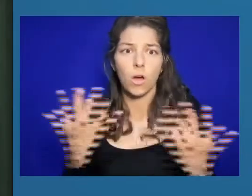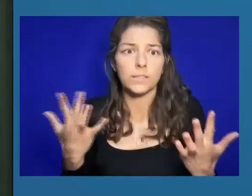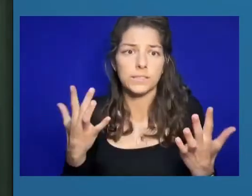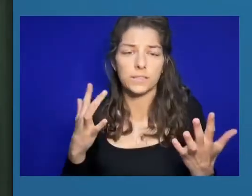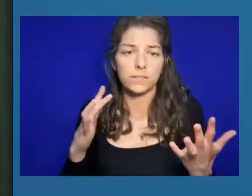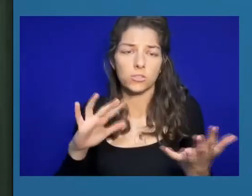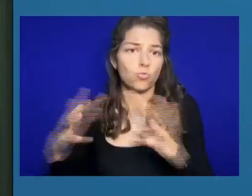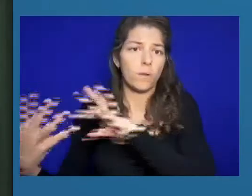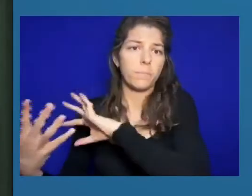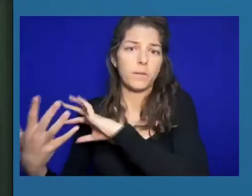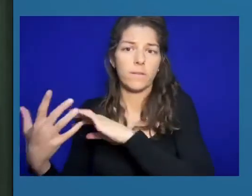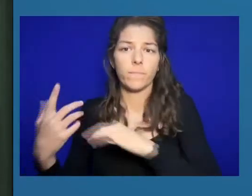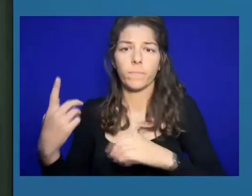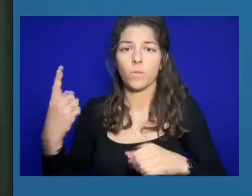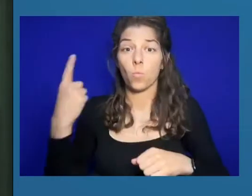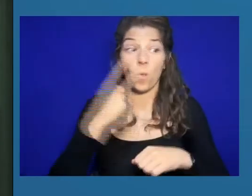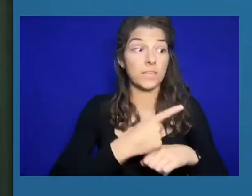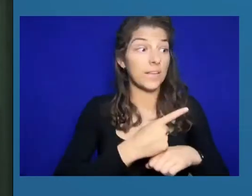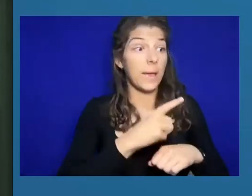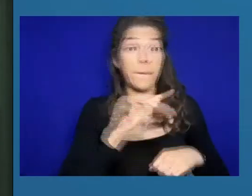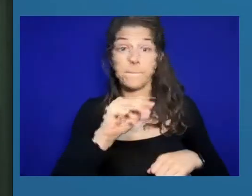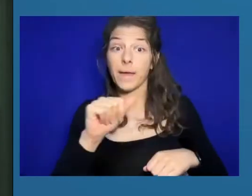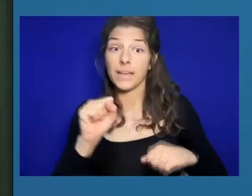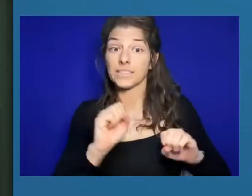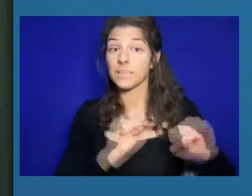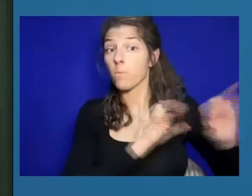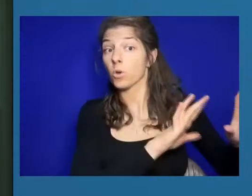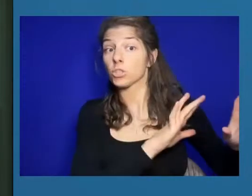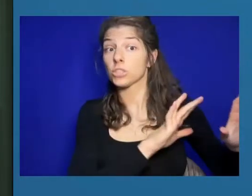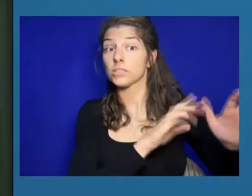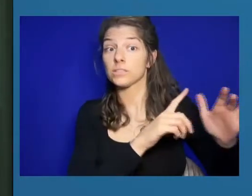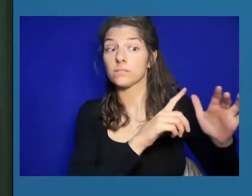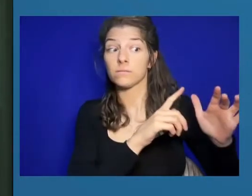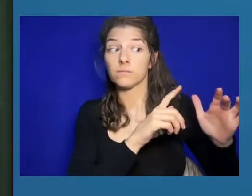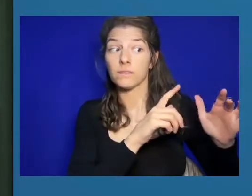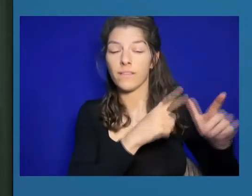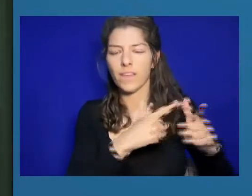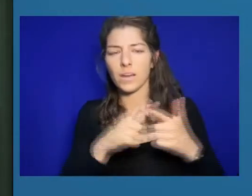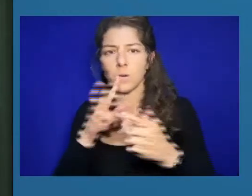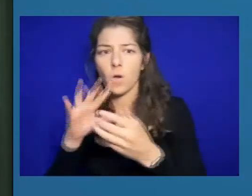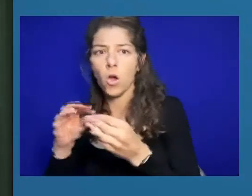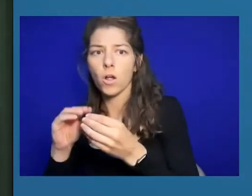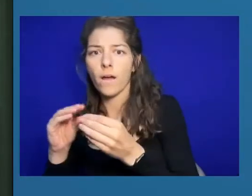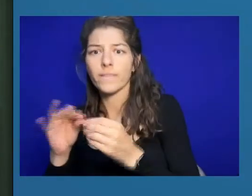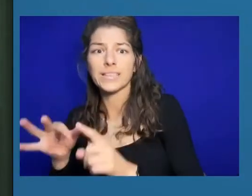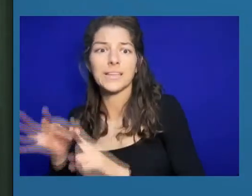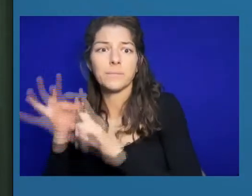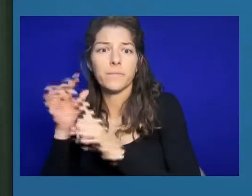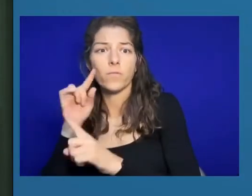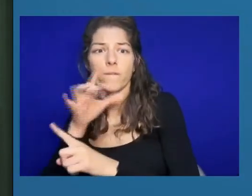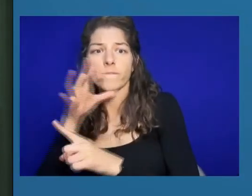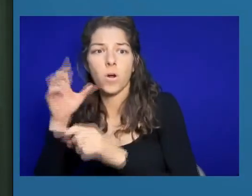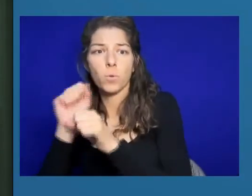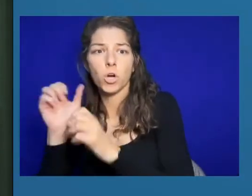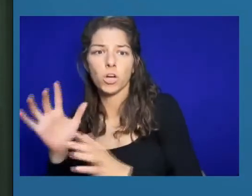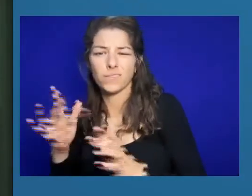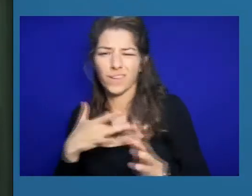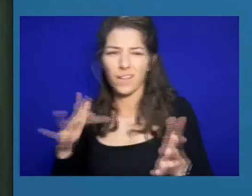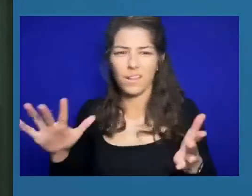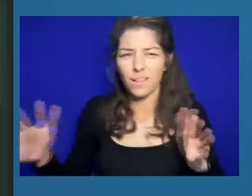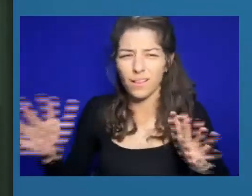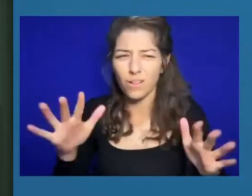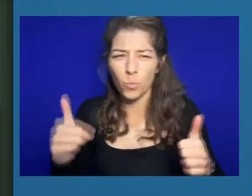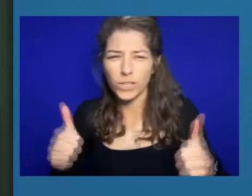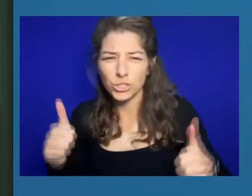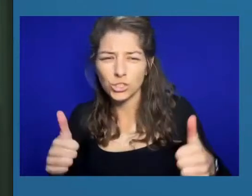day, mass deportations are promised. The next day, there's a talk of exemptions for farm workers. And then it's back to raids